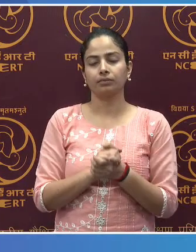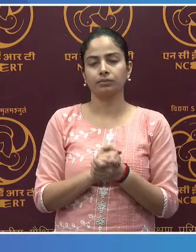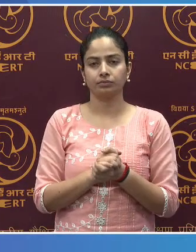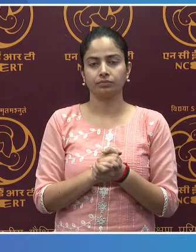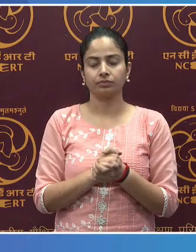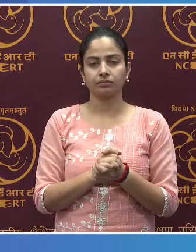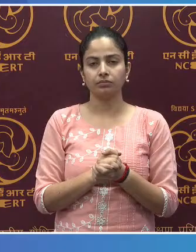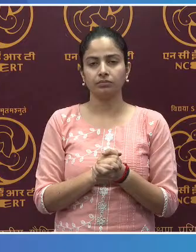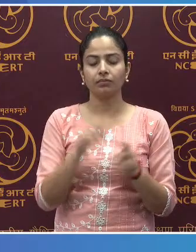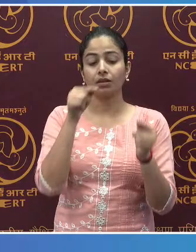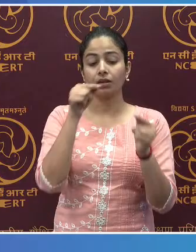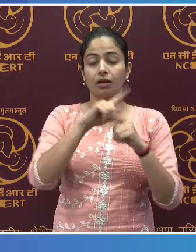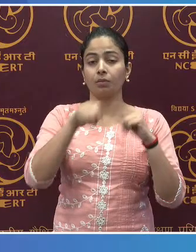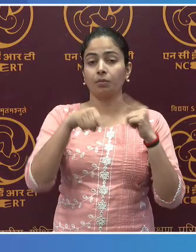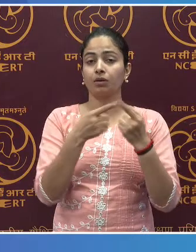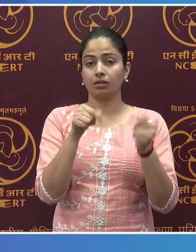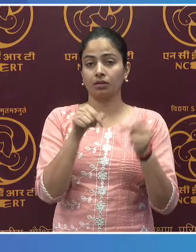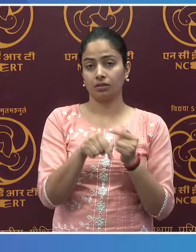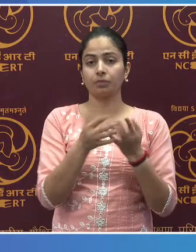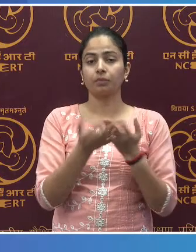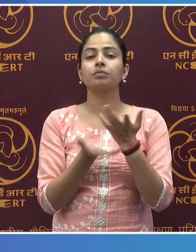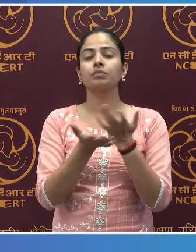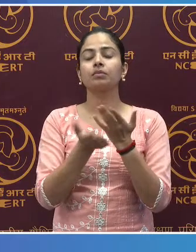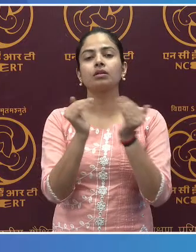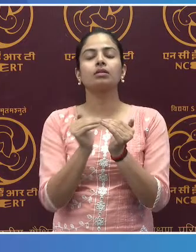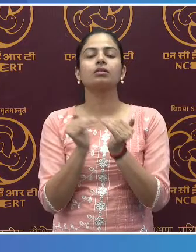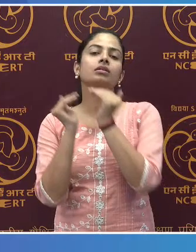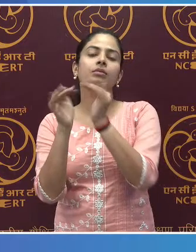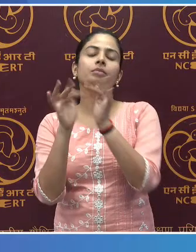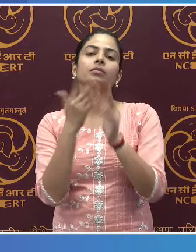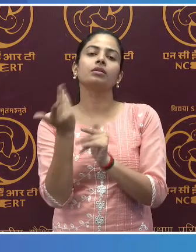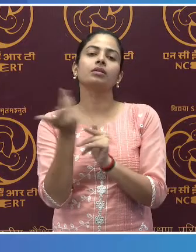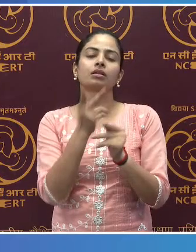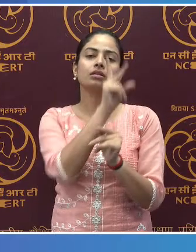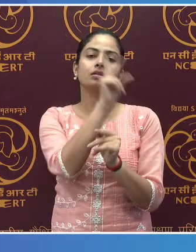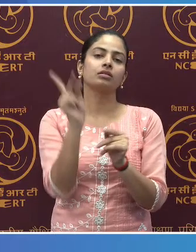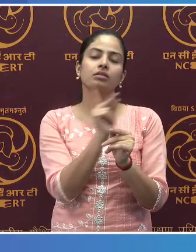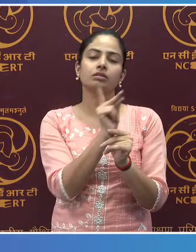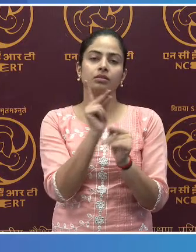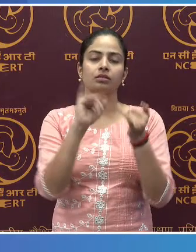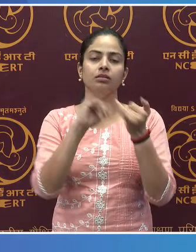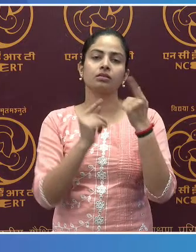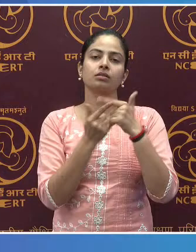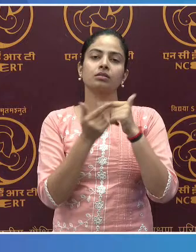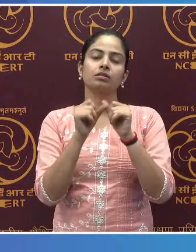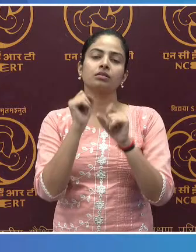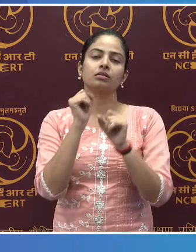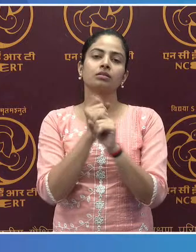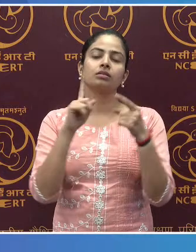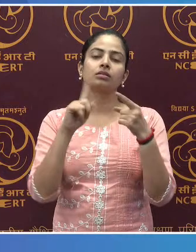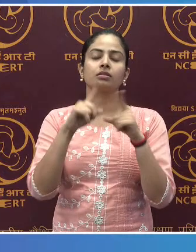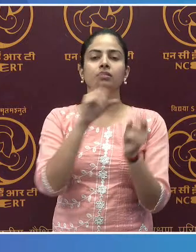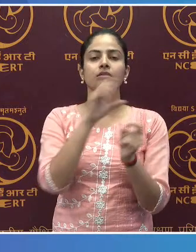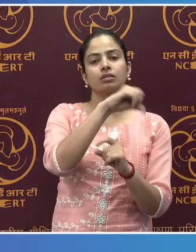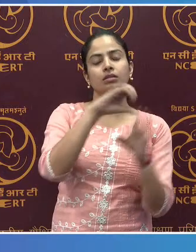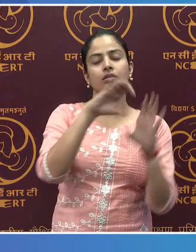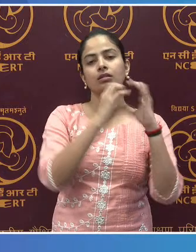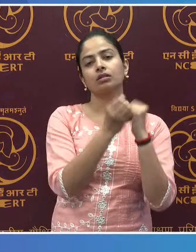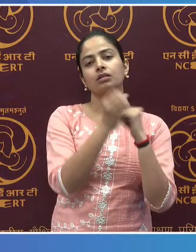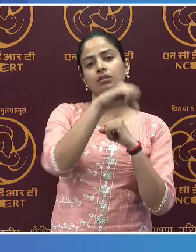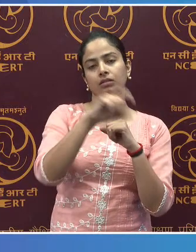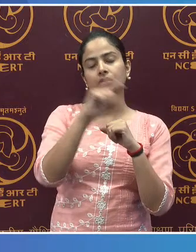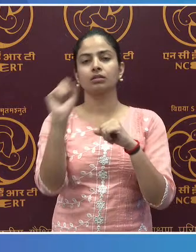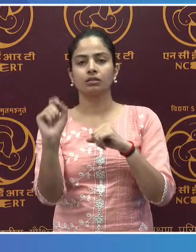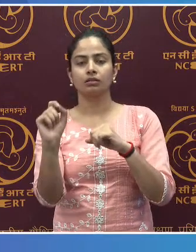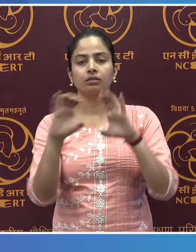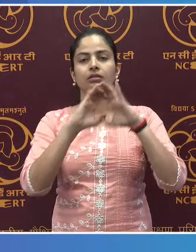about that we are going to discuss. And after the middle stage, we have the secondary stage, that is 9 and 10 phase 1 secondary stage, and